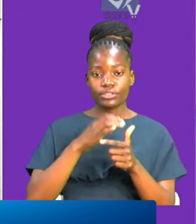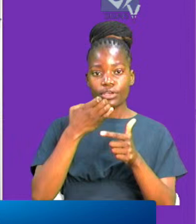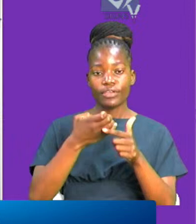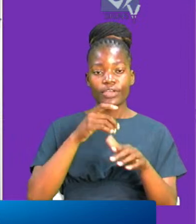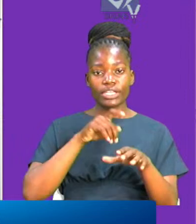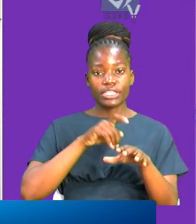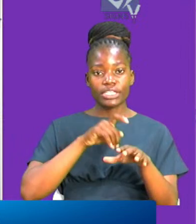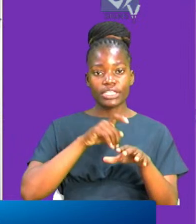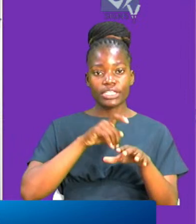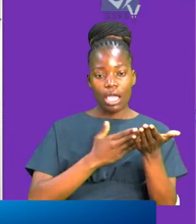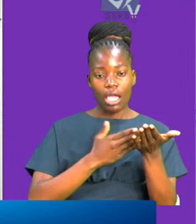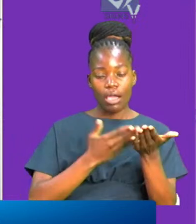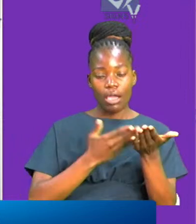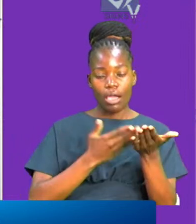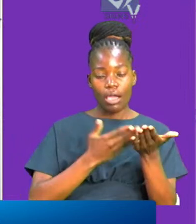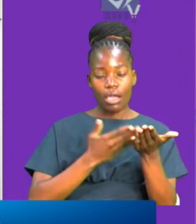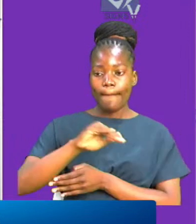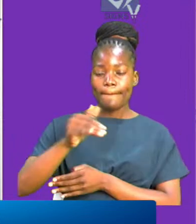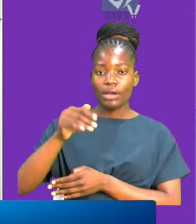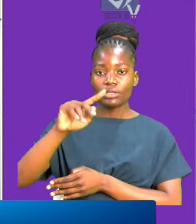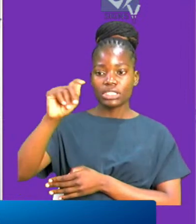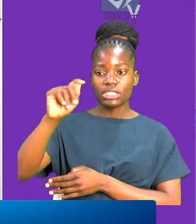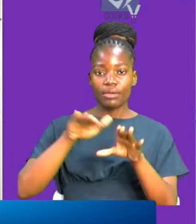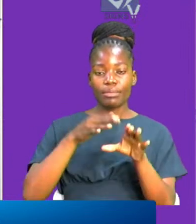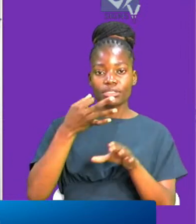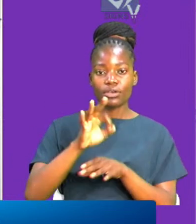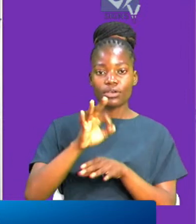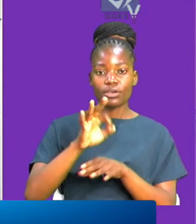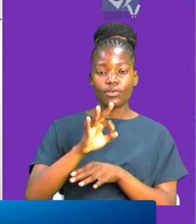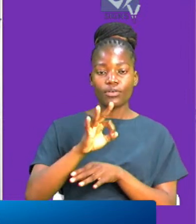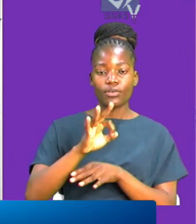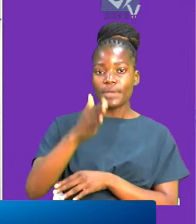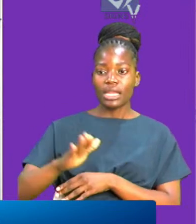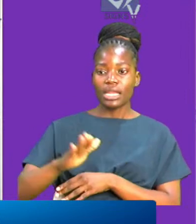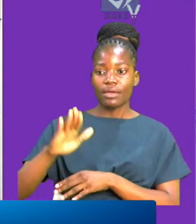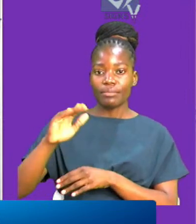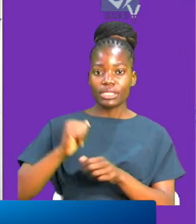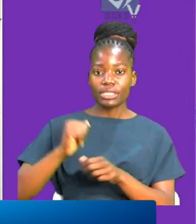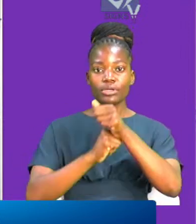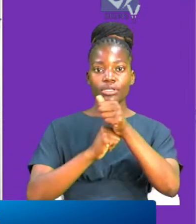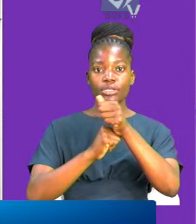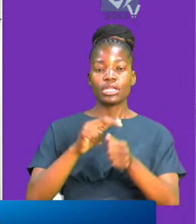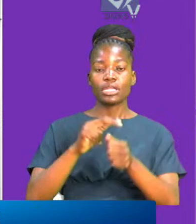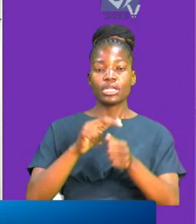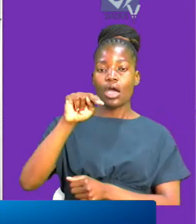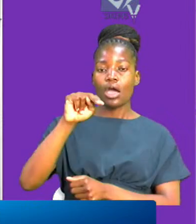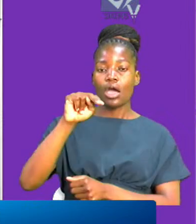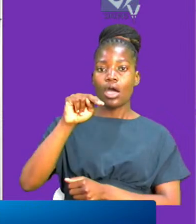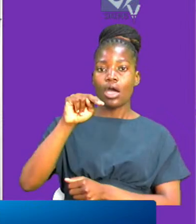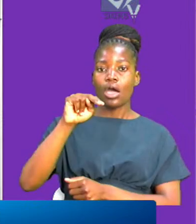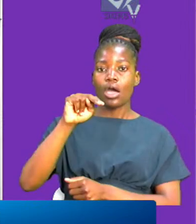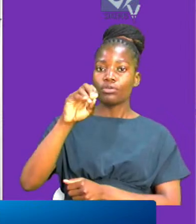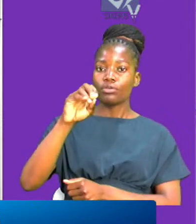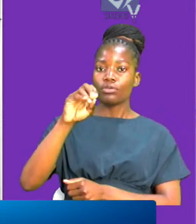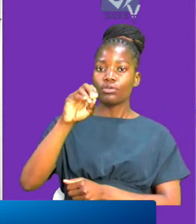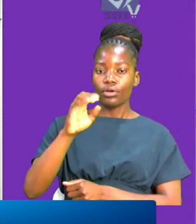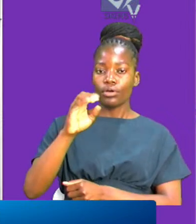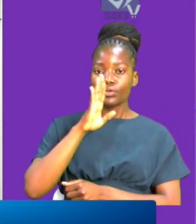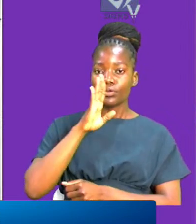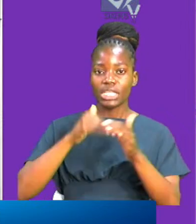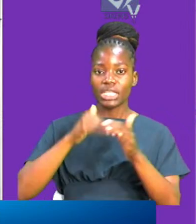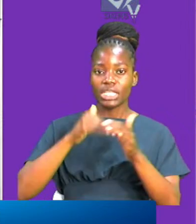a section of Mount Kenya members of parliament seconded Ndindi Nyoro to be the next